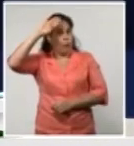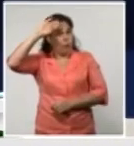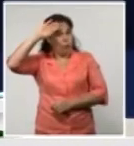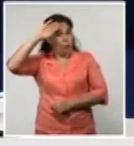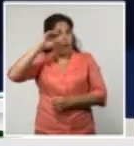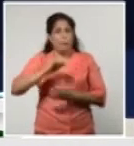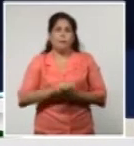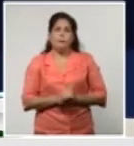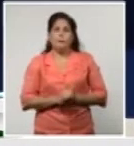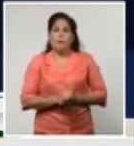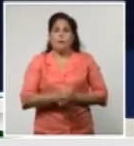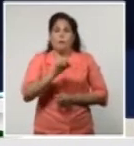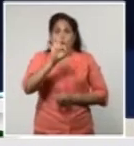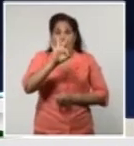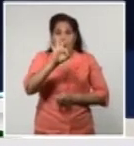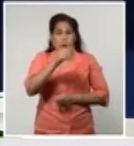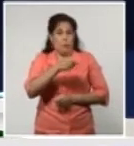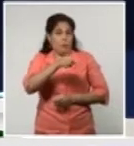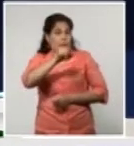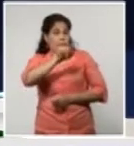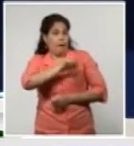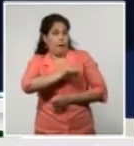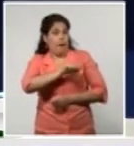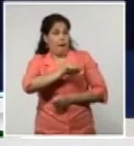1,163 people are male.